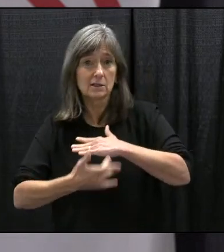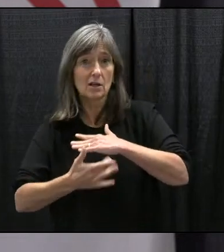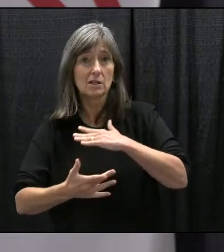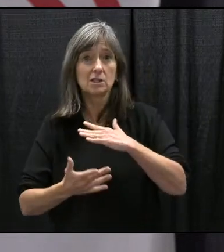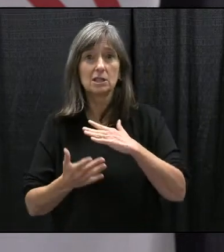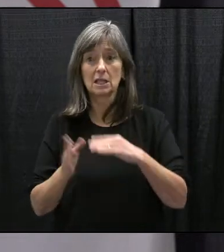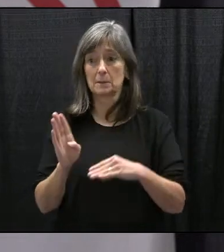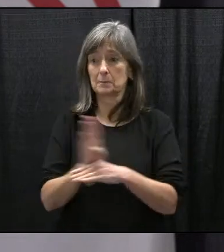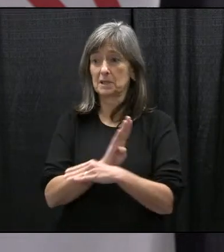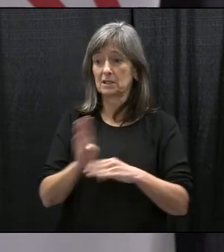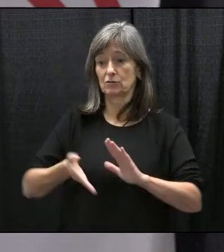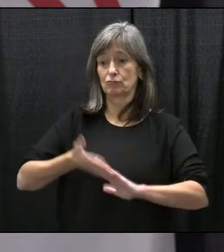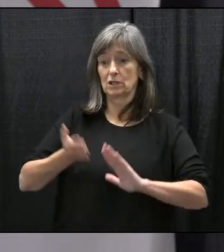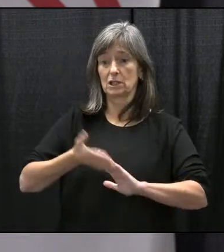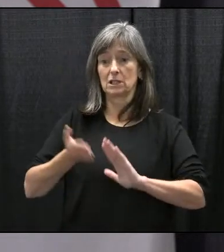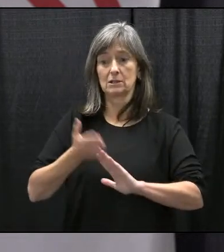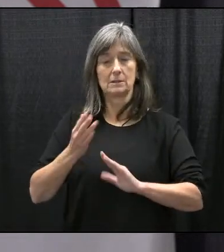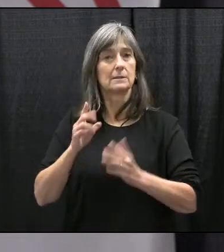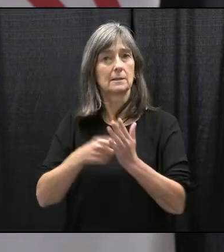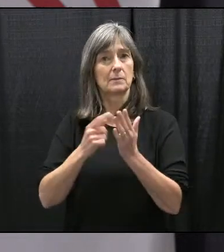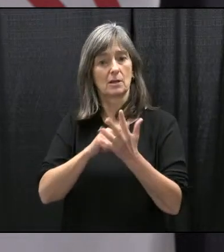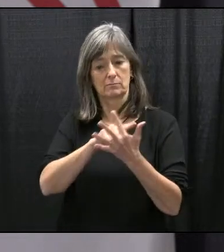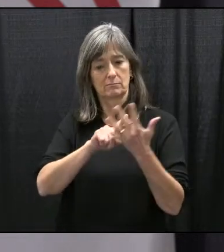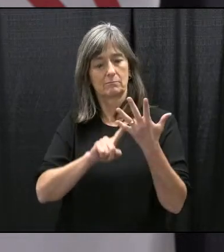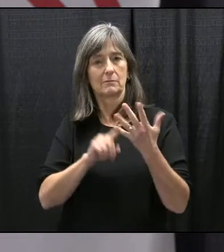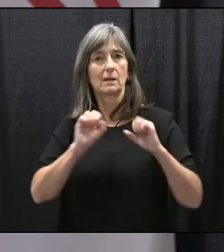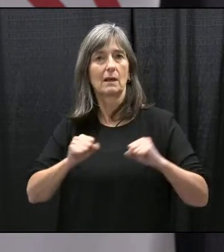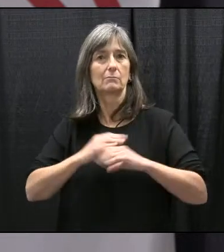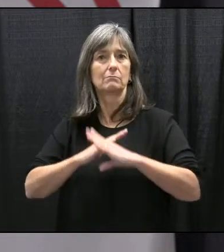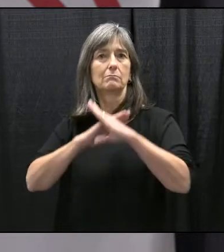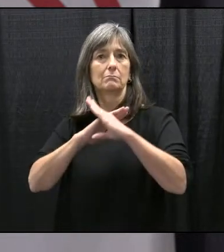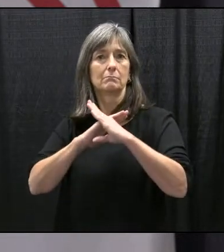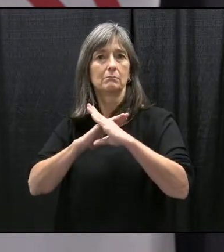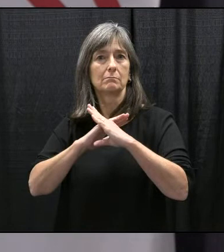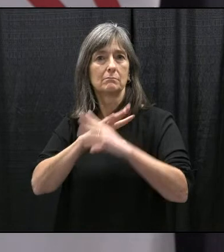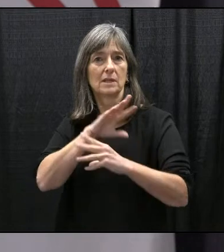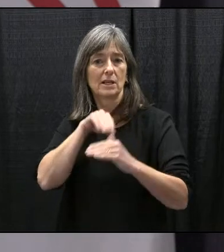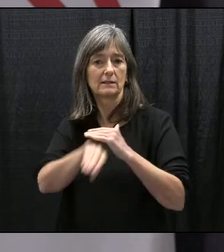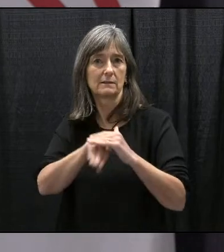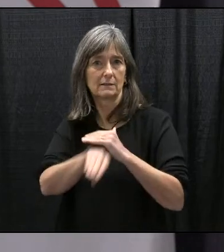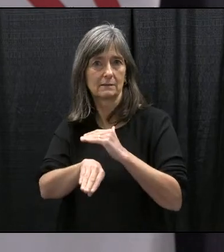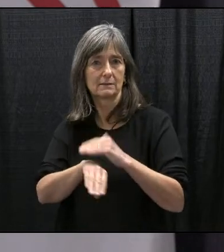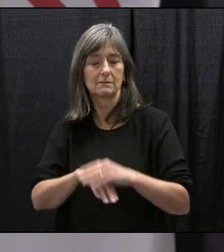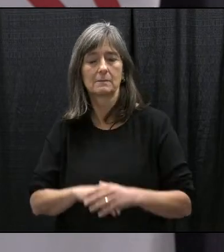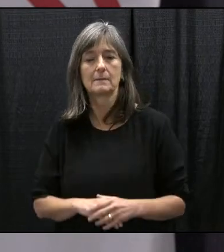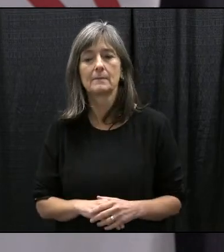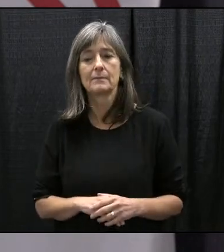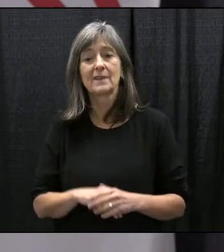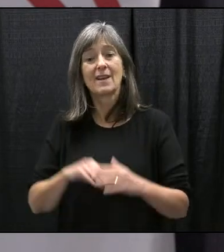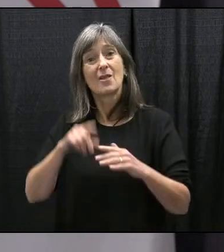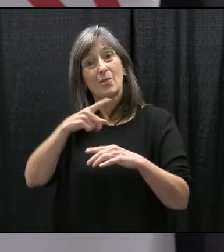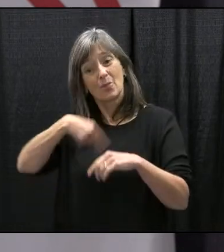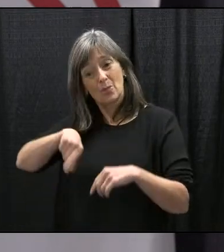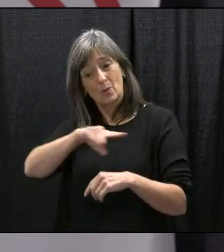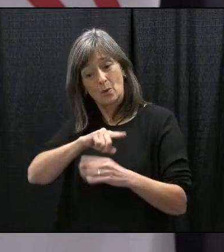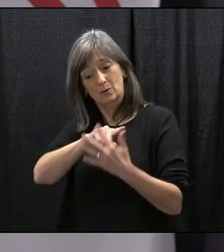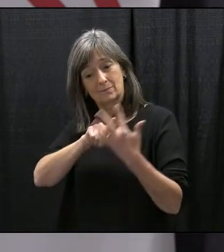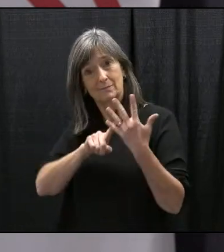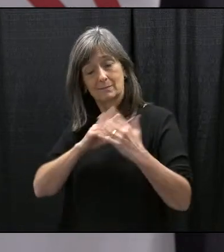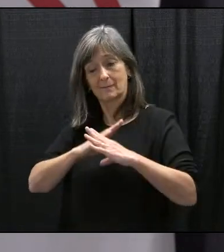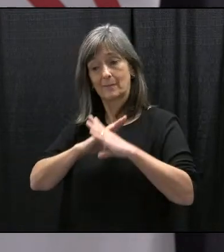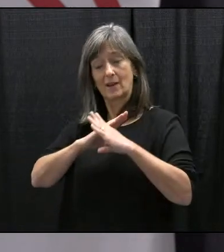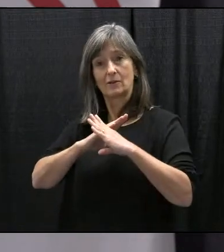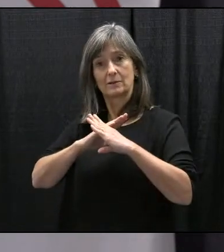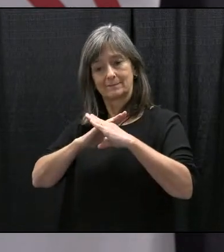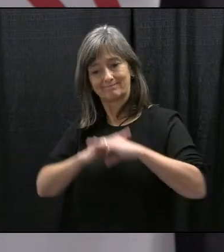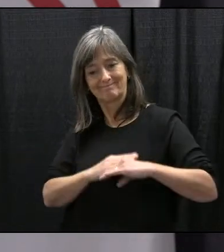can also prevent full participation in society. It is extremely important to remove barriers as it helps to make the